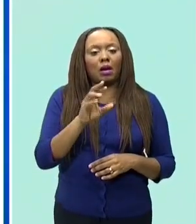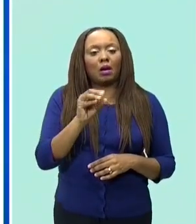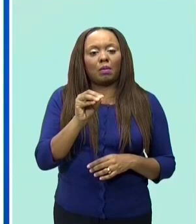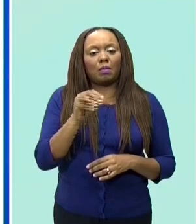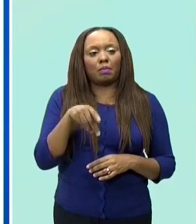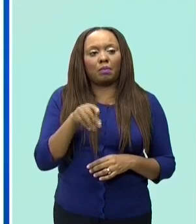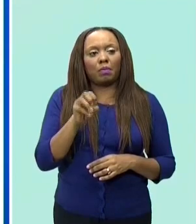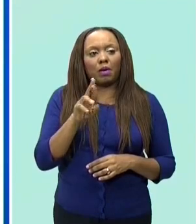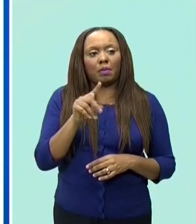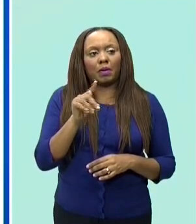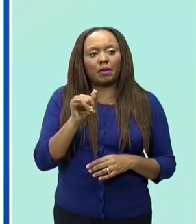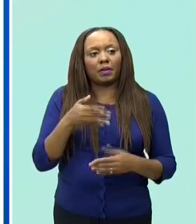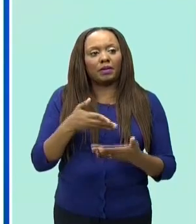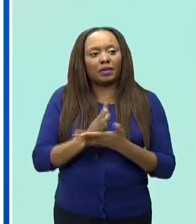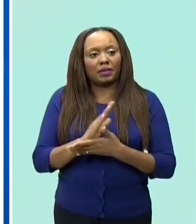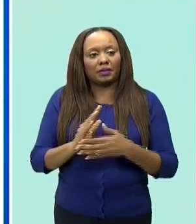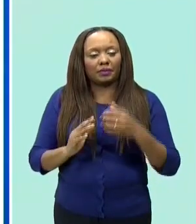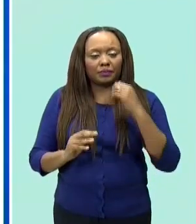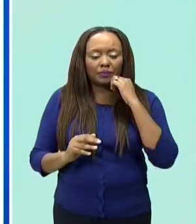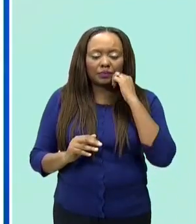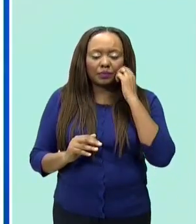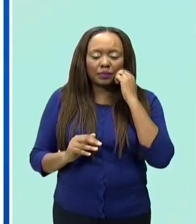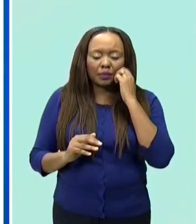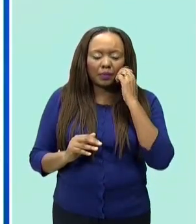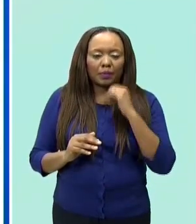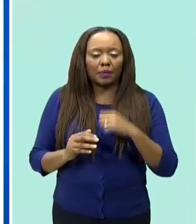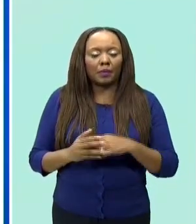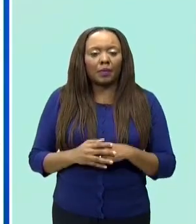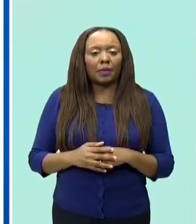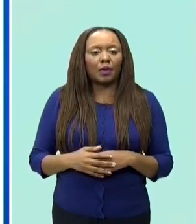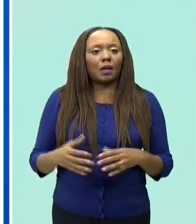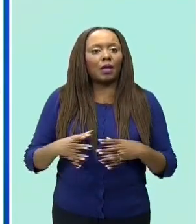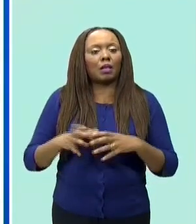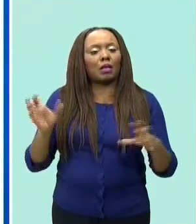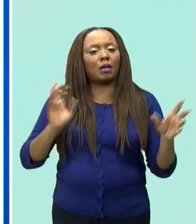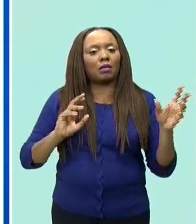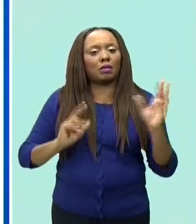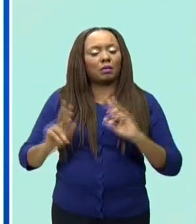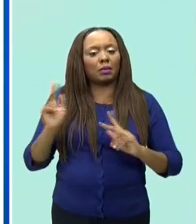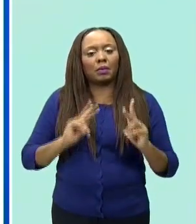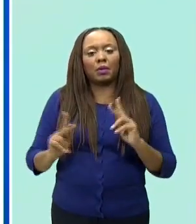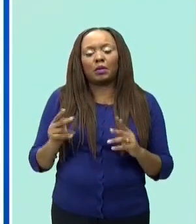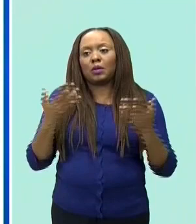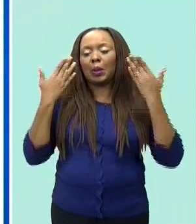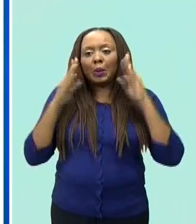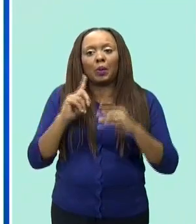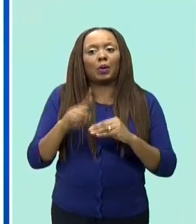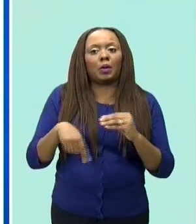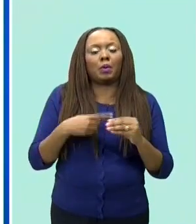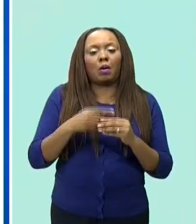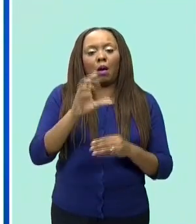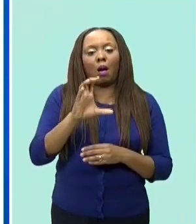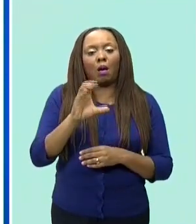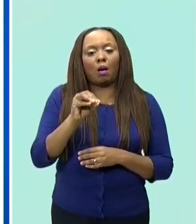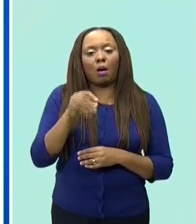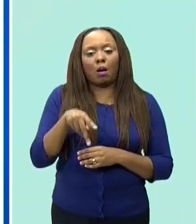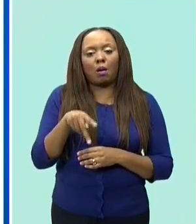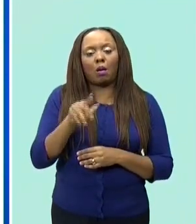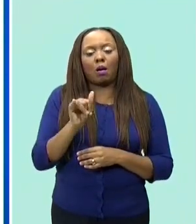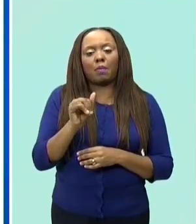yet registering their music properly. They are not with copyright organizations, so they are singing songs but